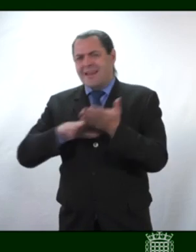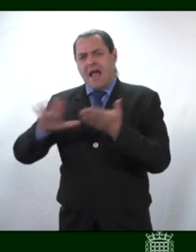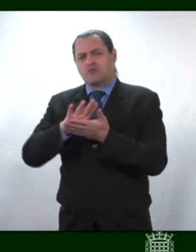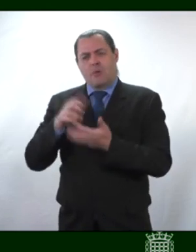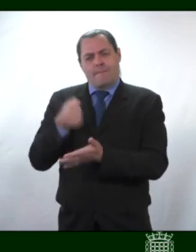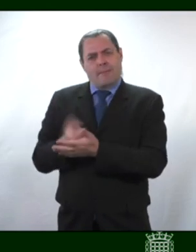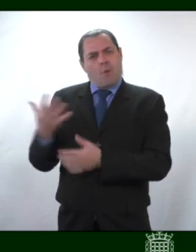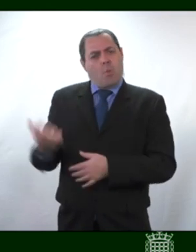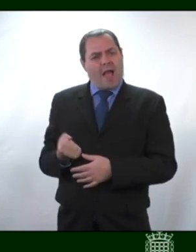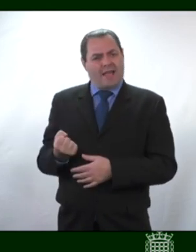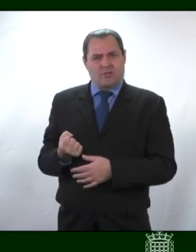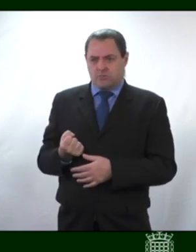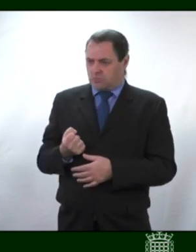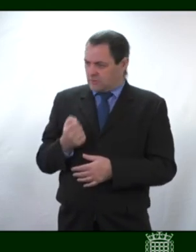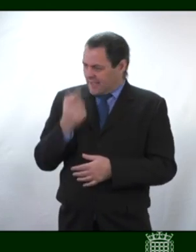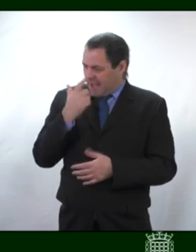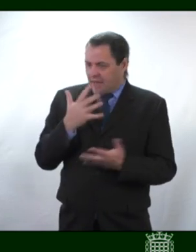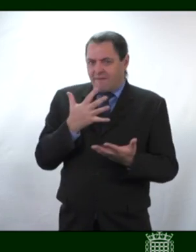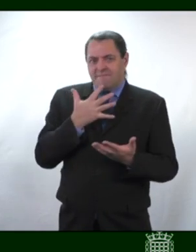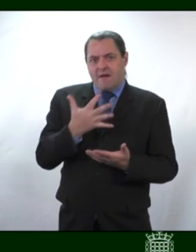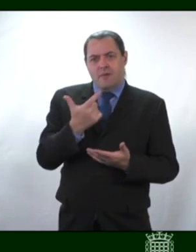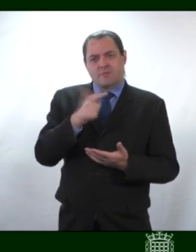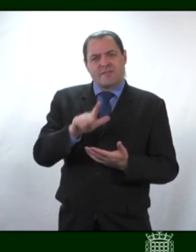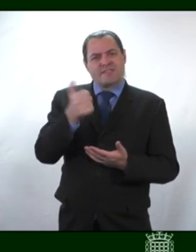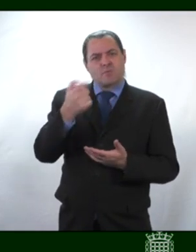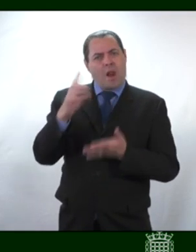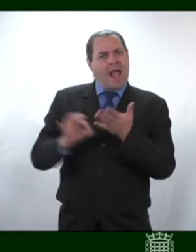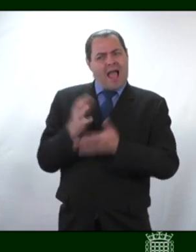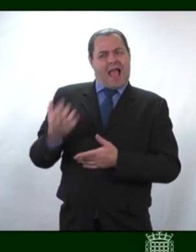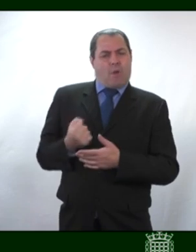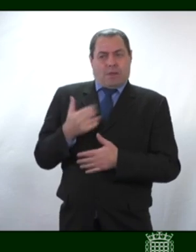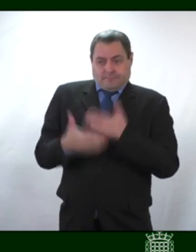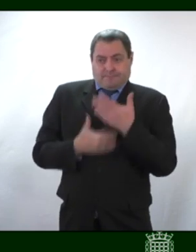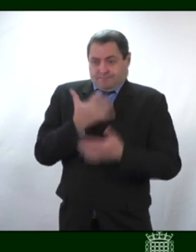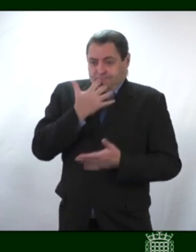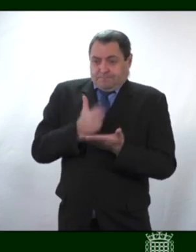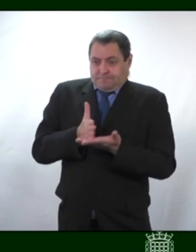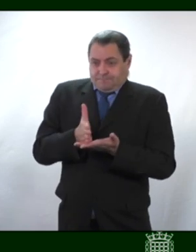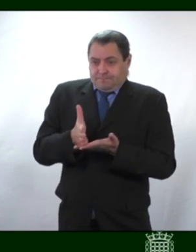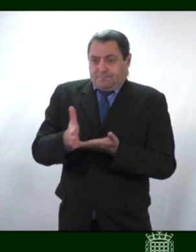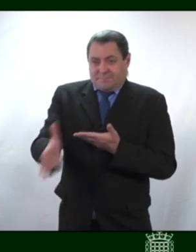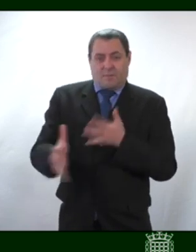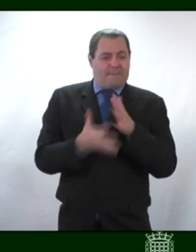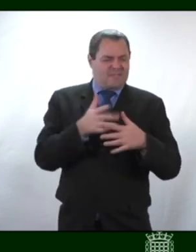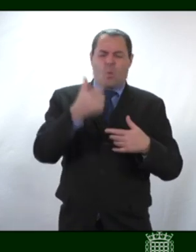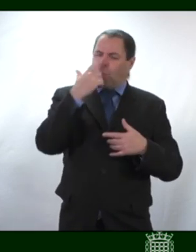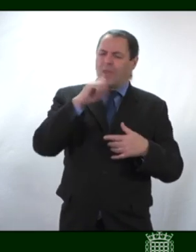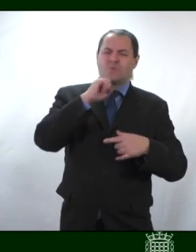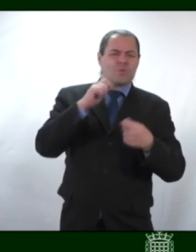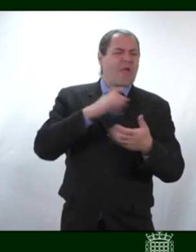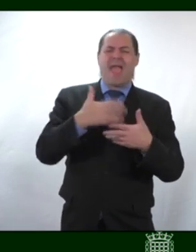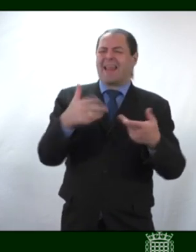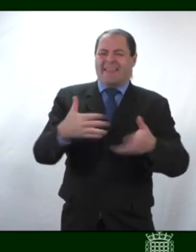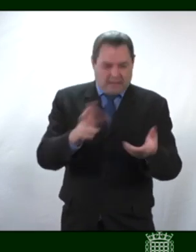just £5.76 an hour, from whatever it takes to now taking from the lowest paid. How does